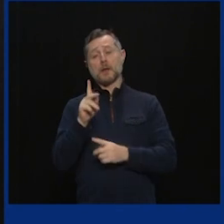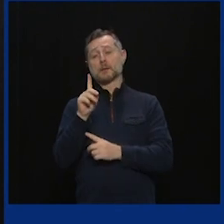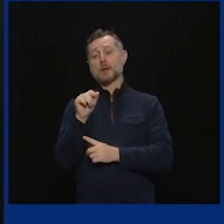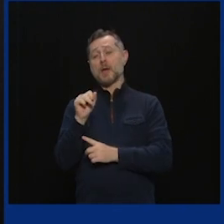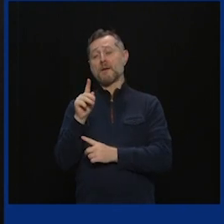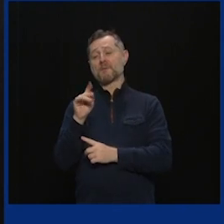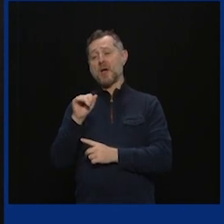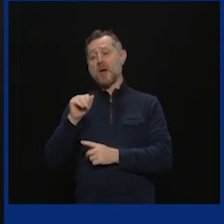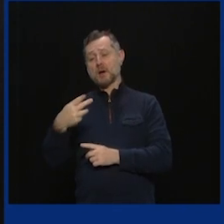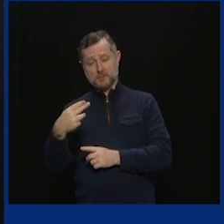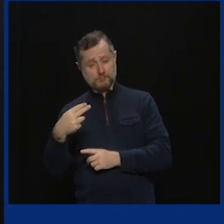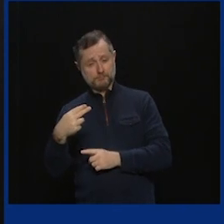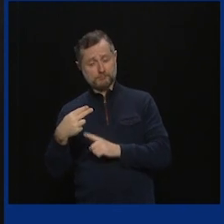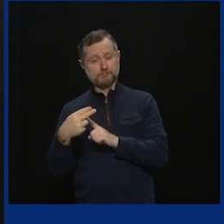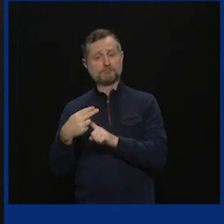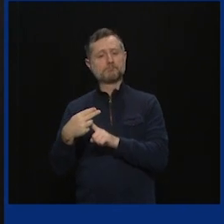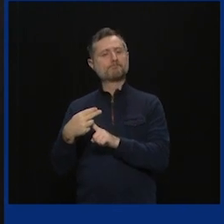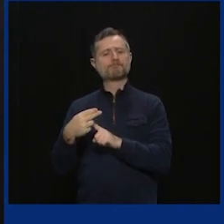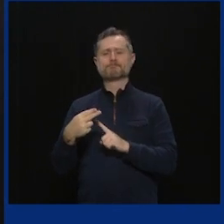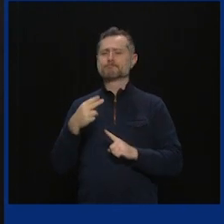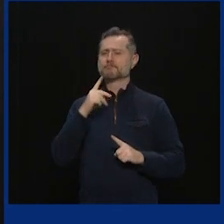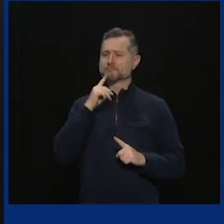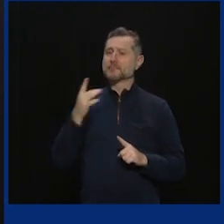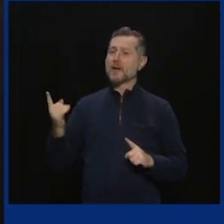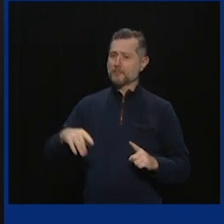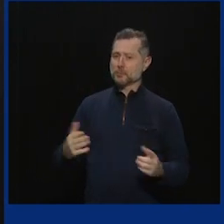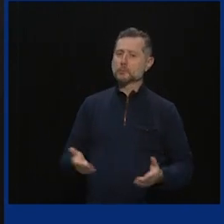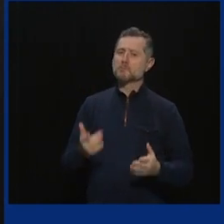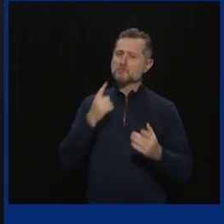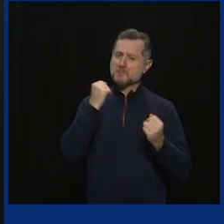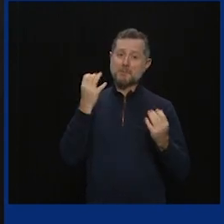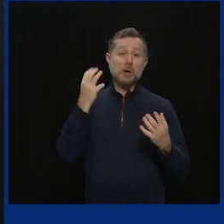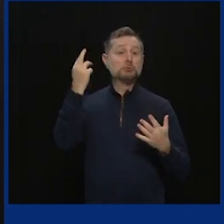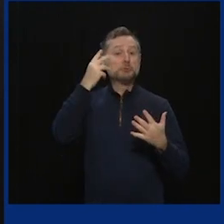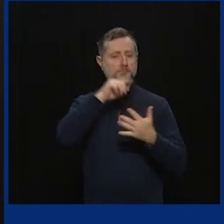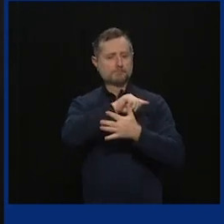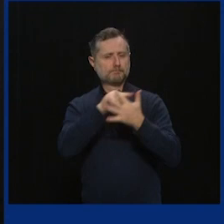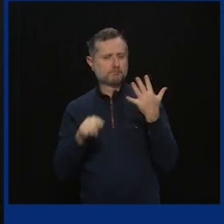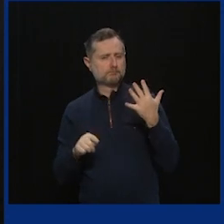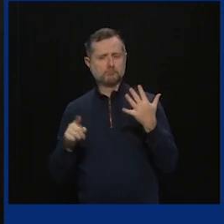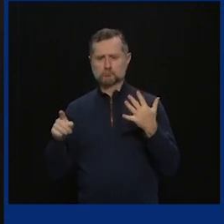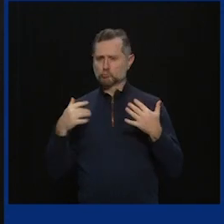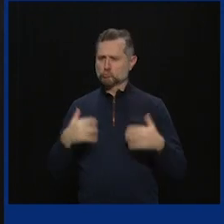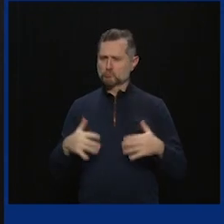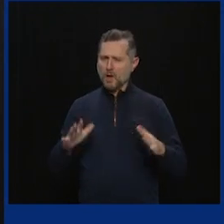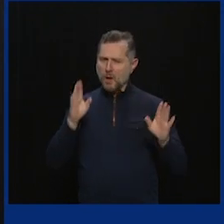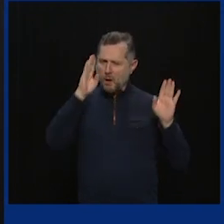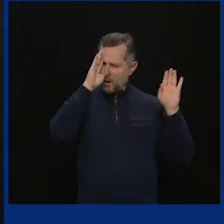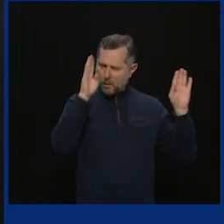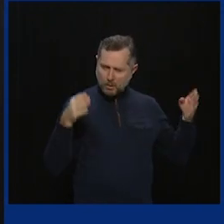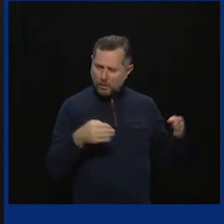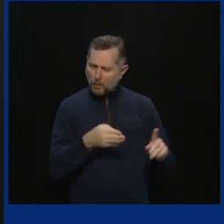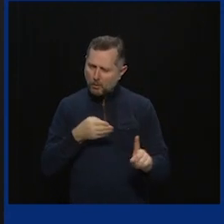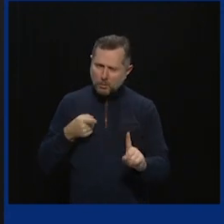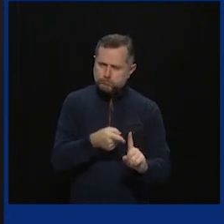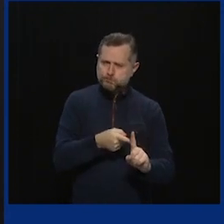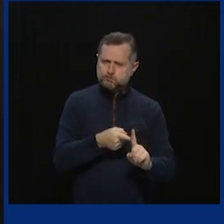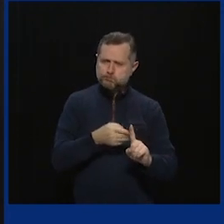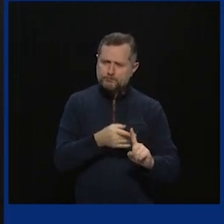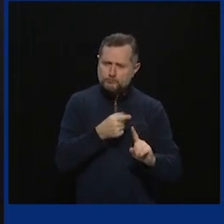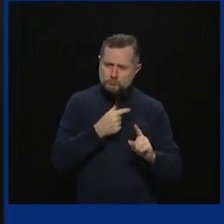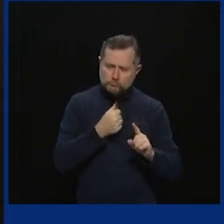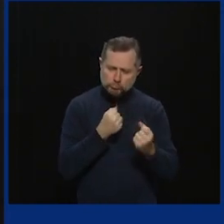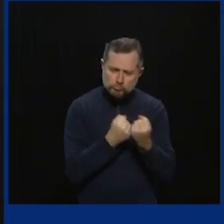but he has been so intense in fighting for people who are the renters, the small